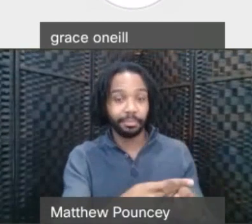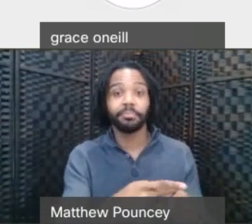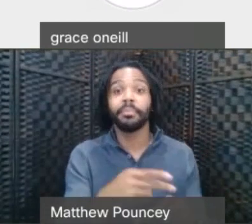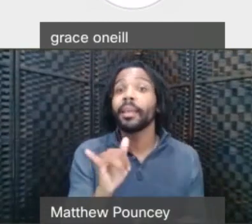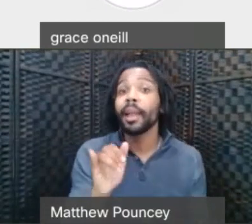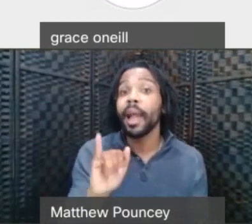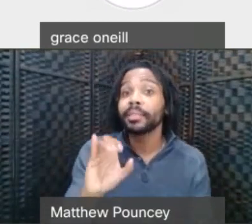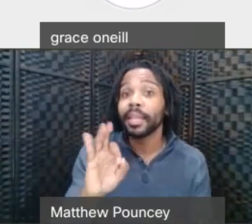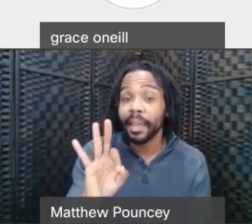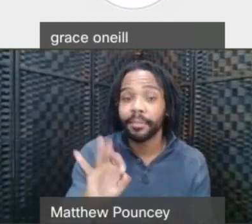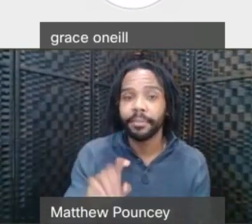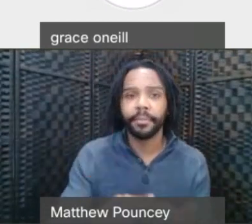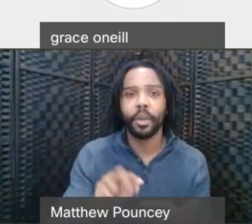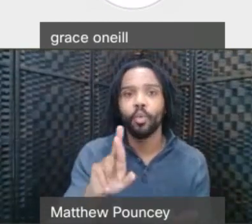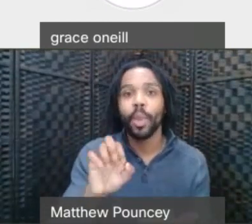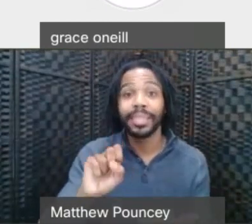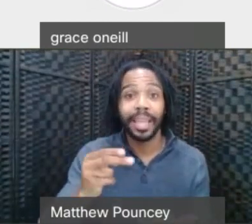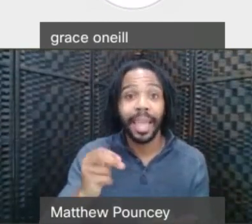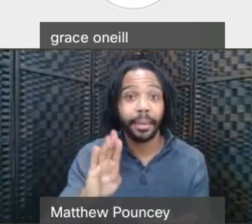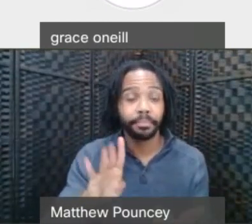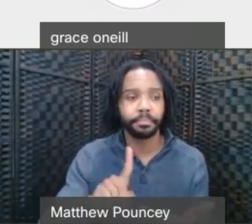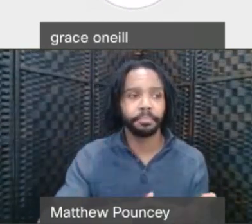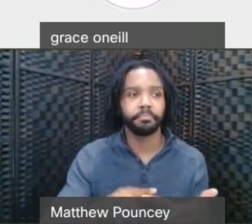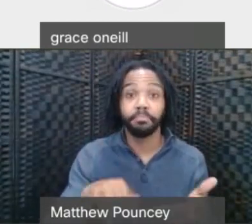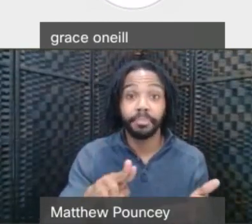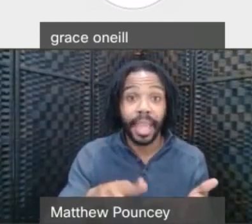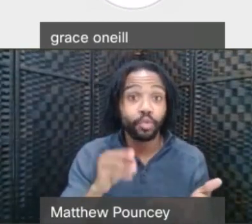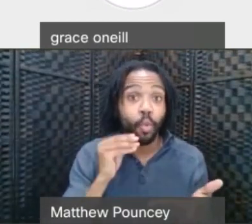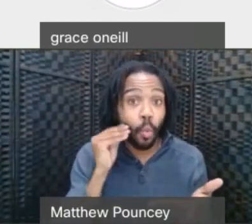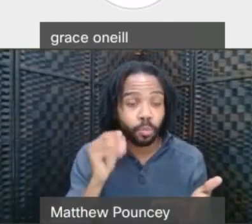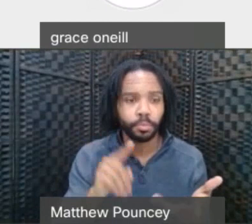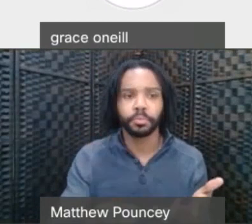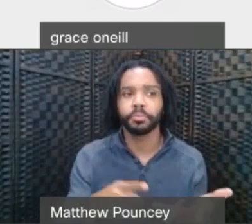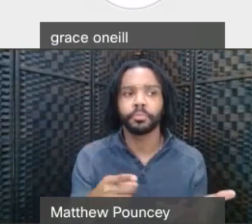ResHab, supported living, and natural home, and this